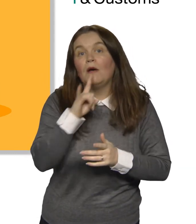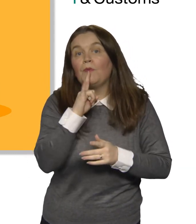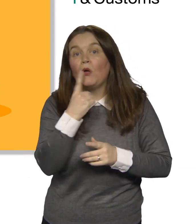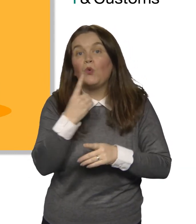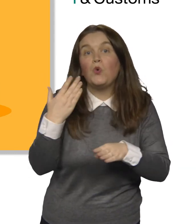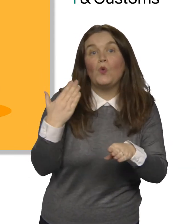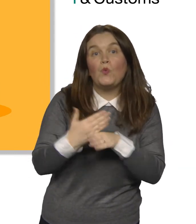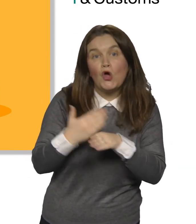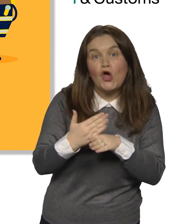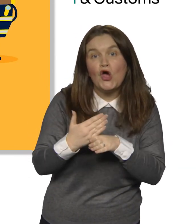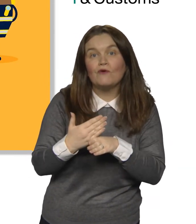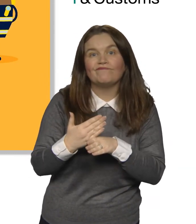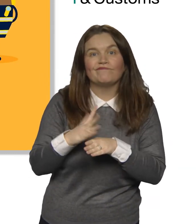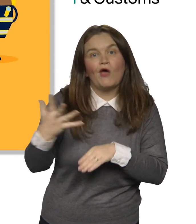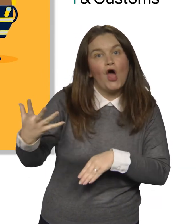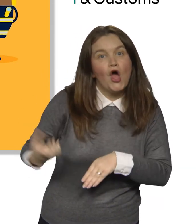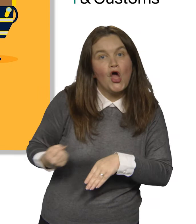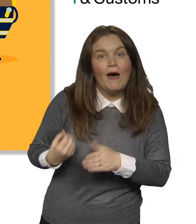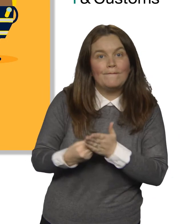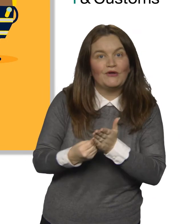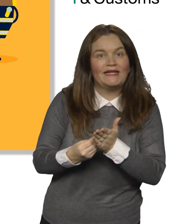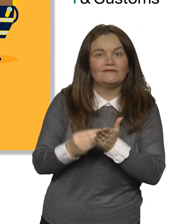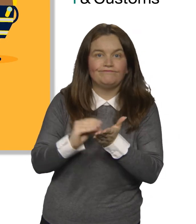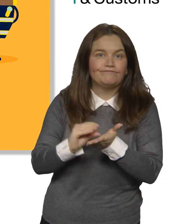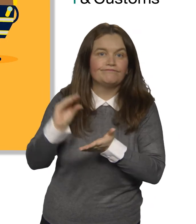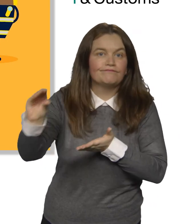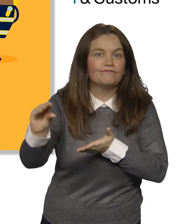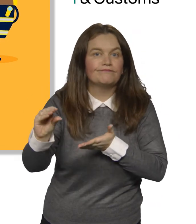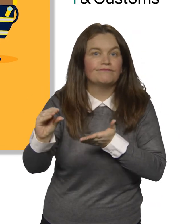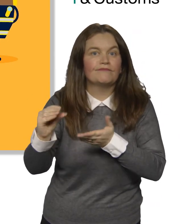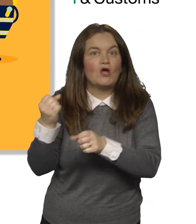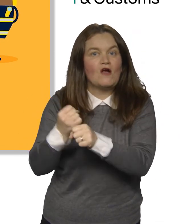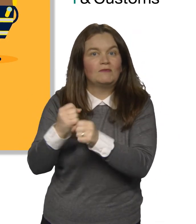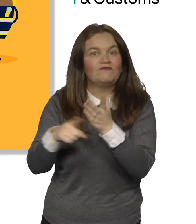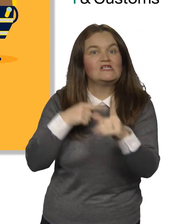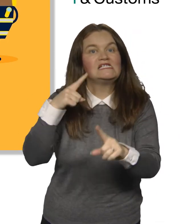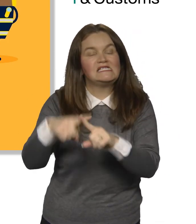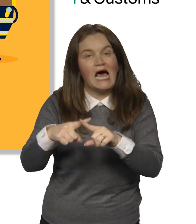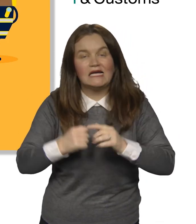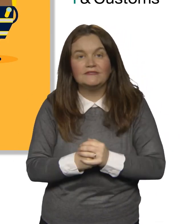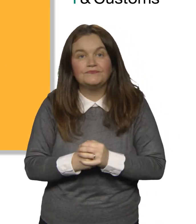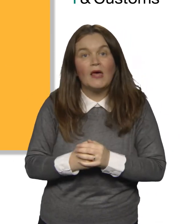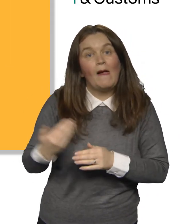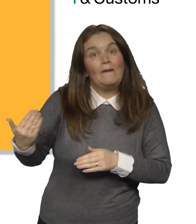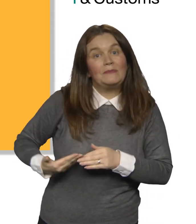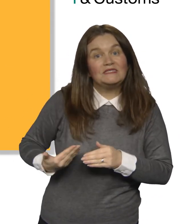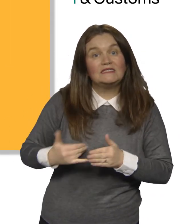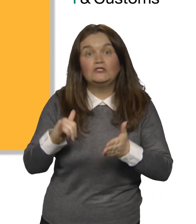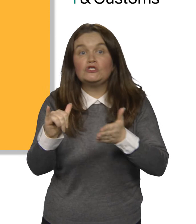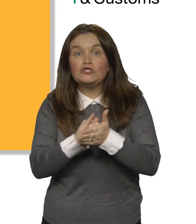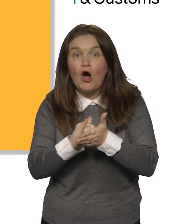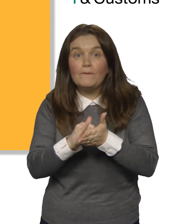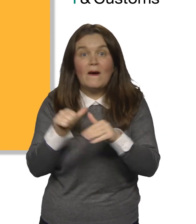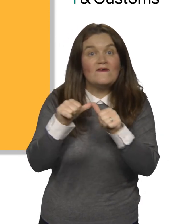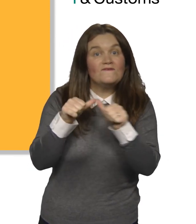VAT. People who work also have to give part of the money they earn to the government as tax. And